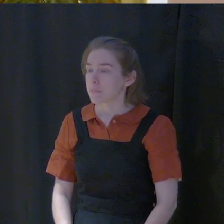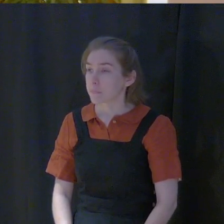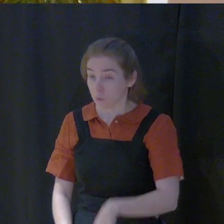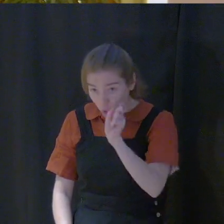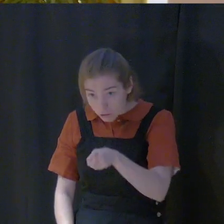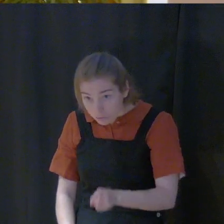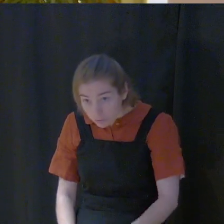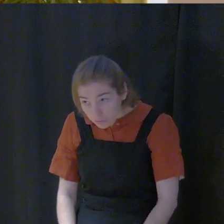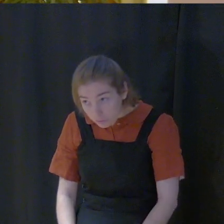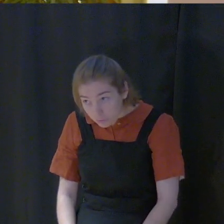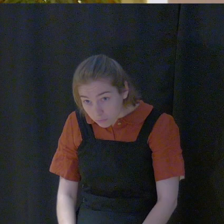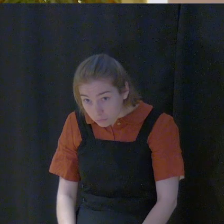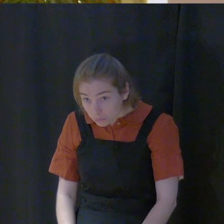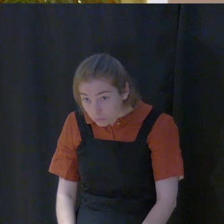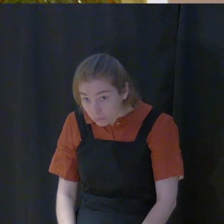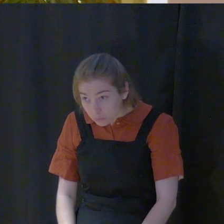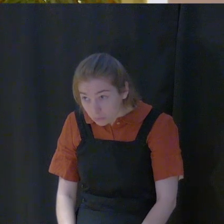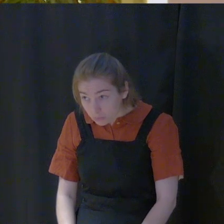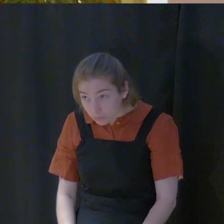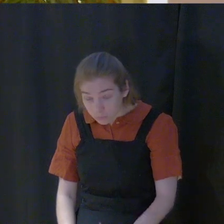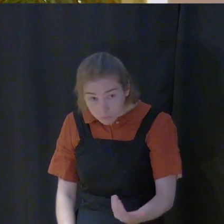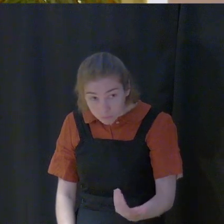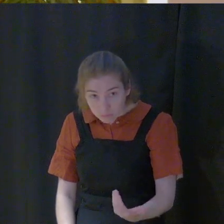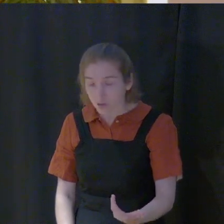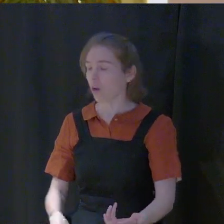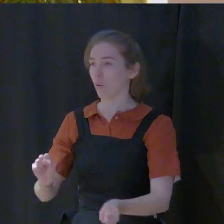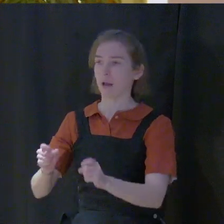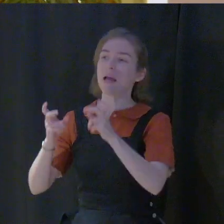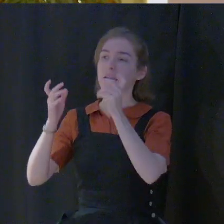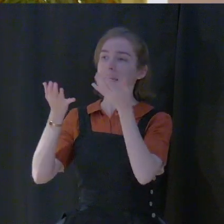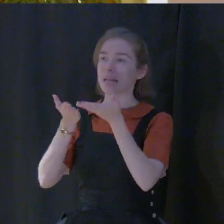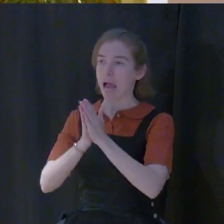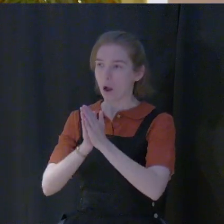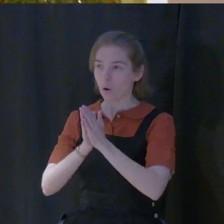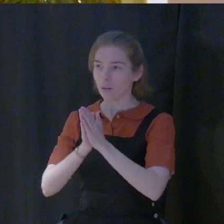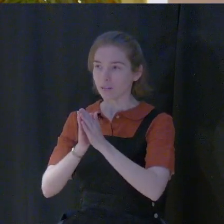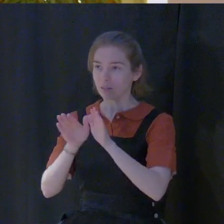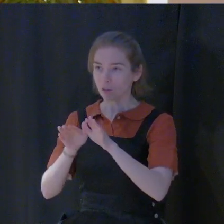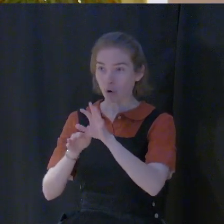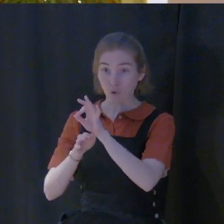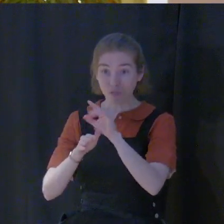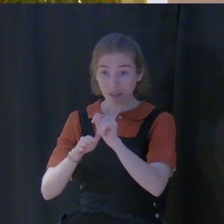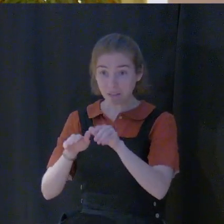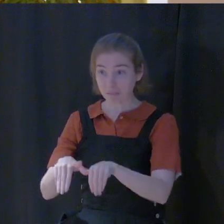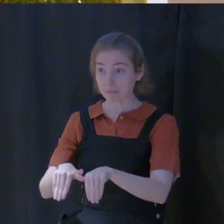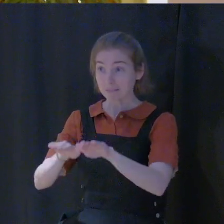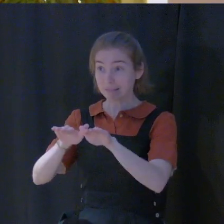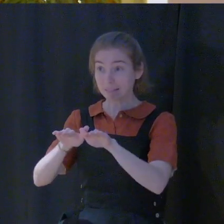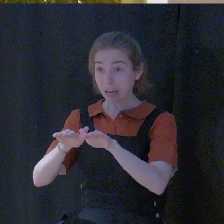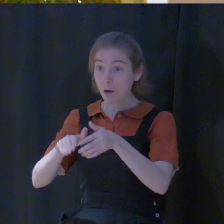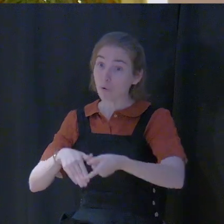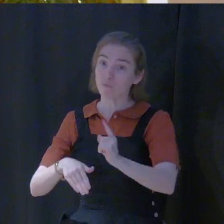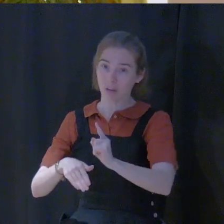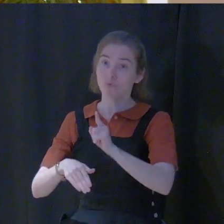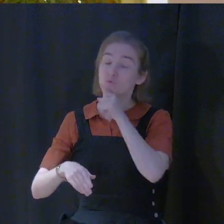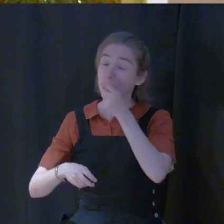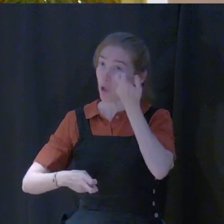Should it? Okay, now I'm going to ask you to lift your feet off the floor because I'm going to step really